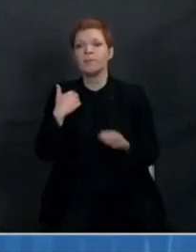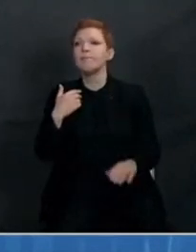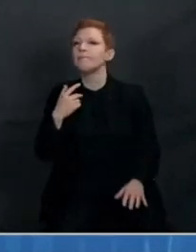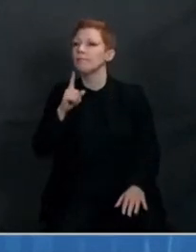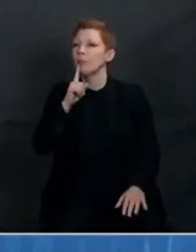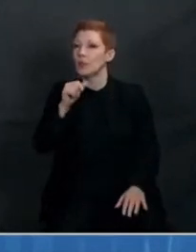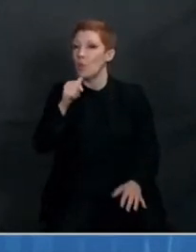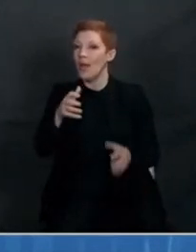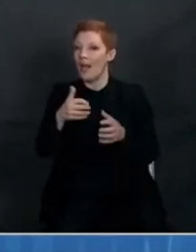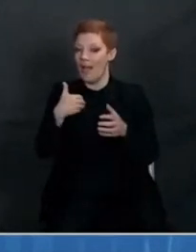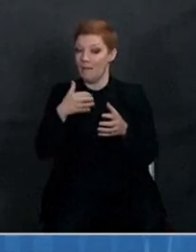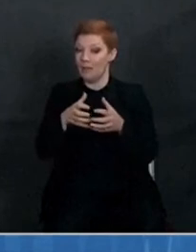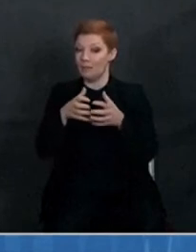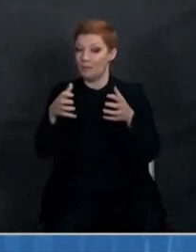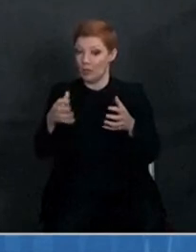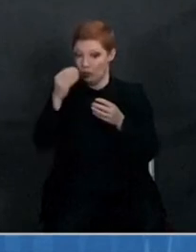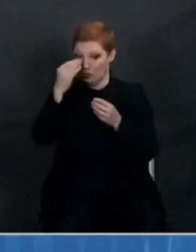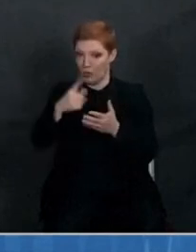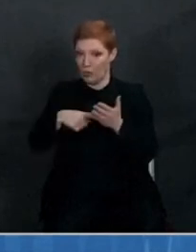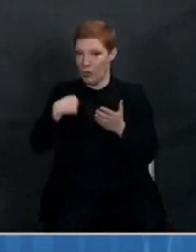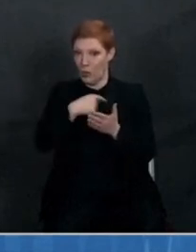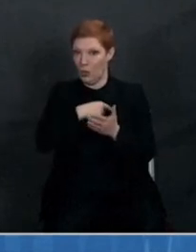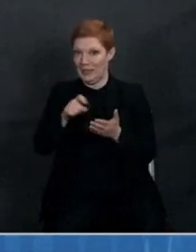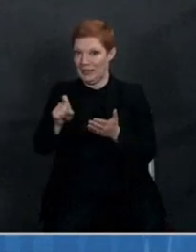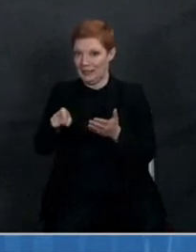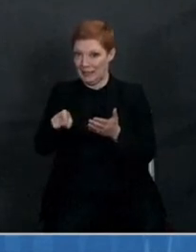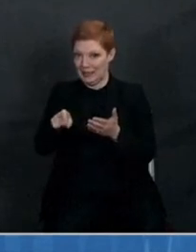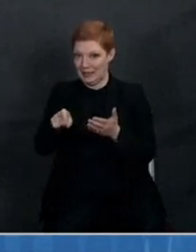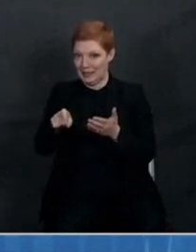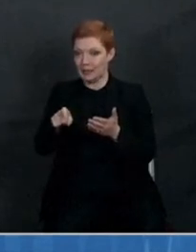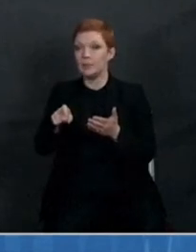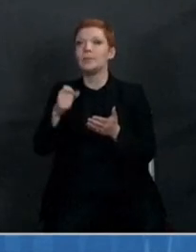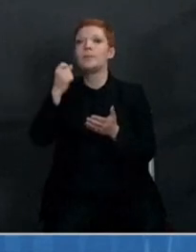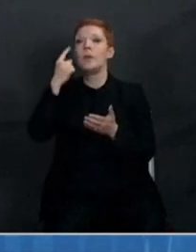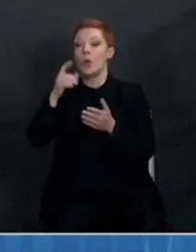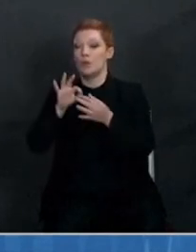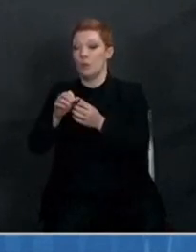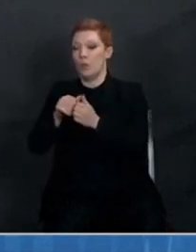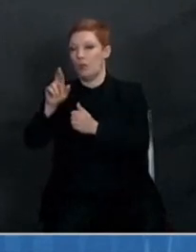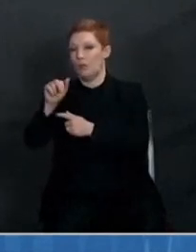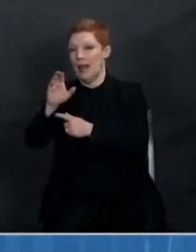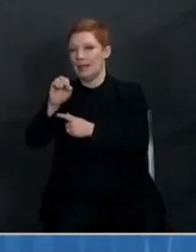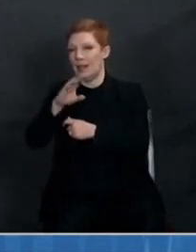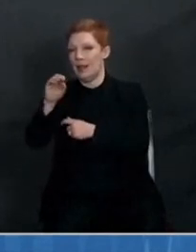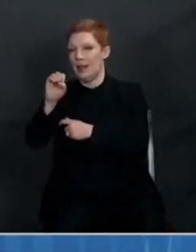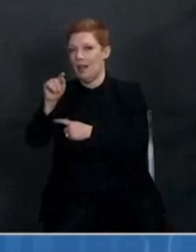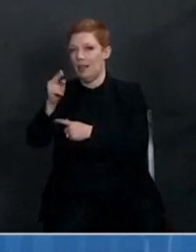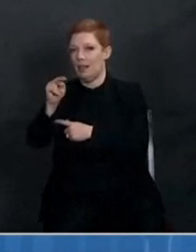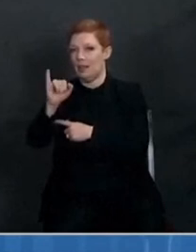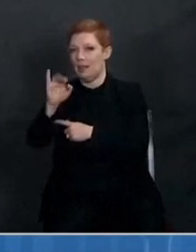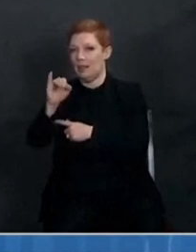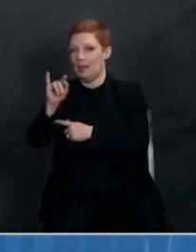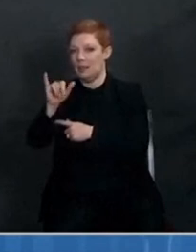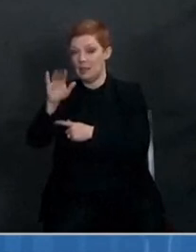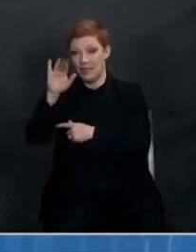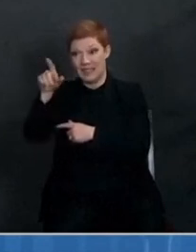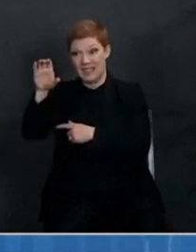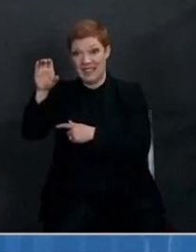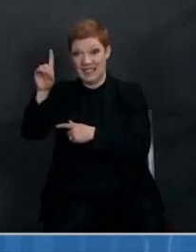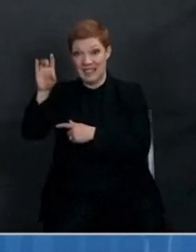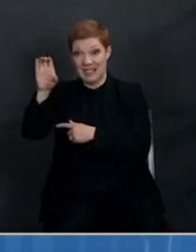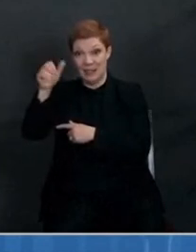much information as we need in terms of race, ethnicity data. I know the CDC will be releasing more specifics on that, you know, shortly and